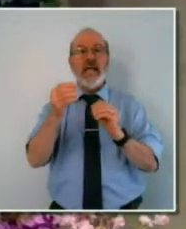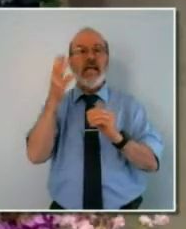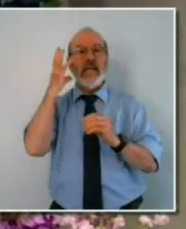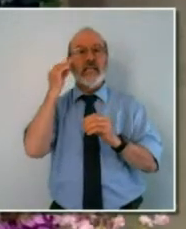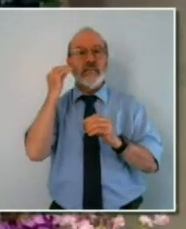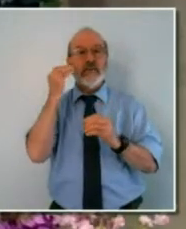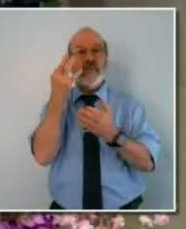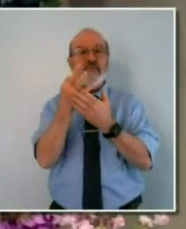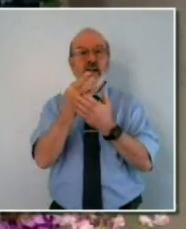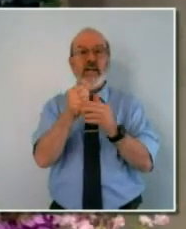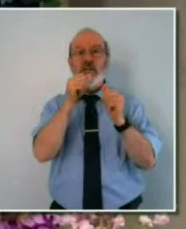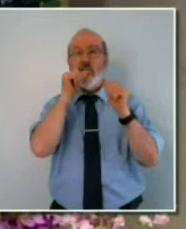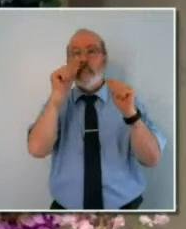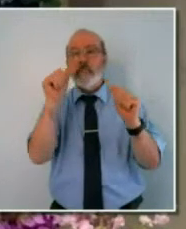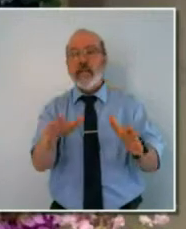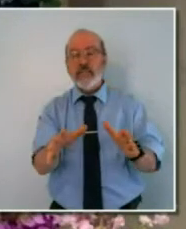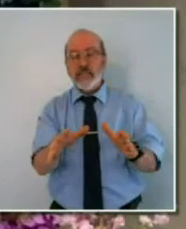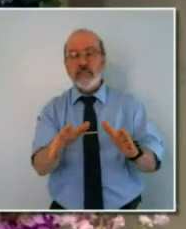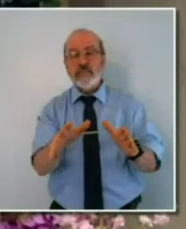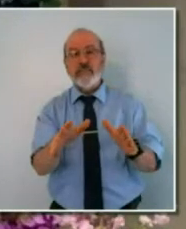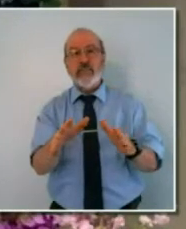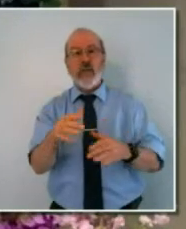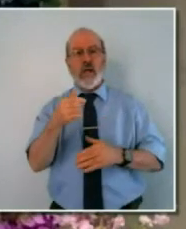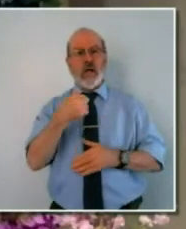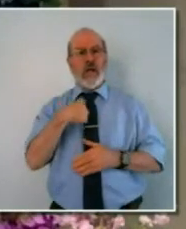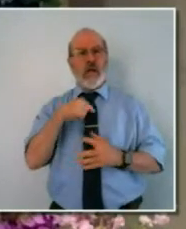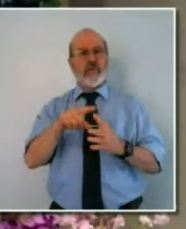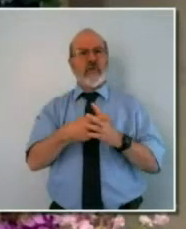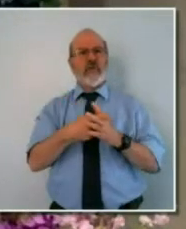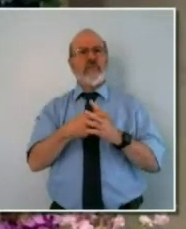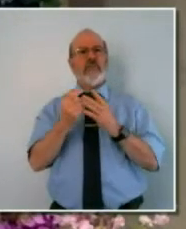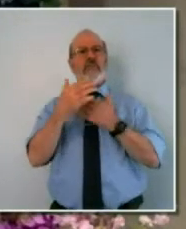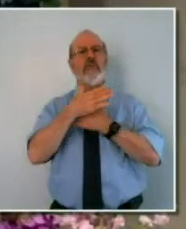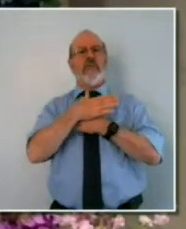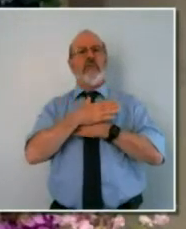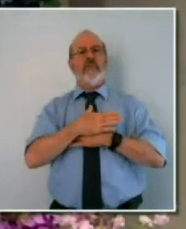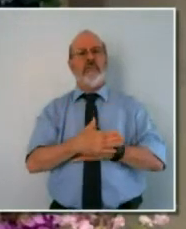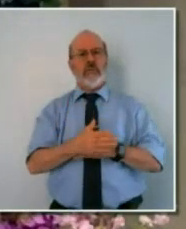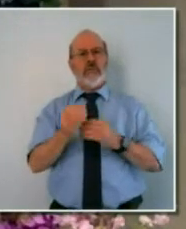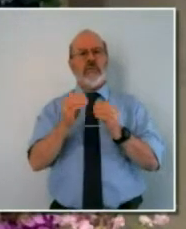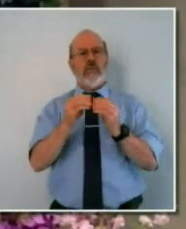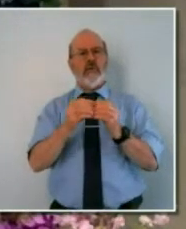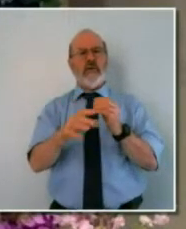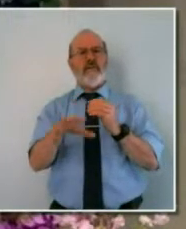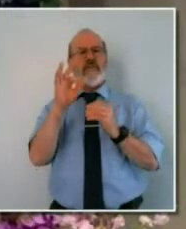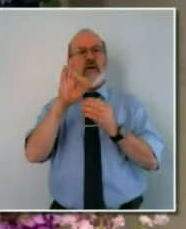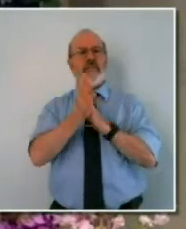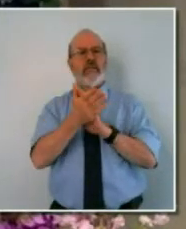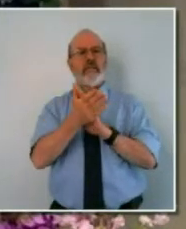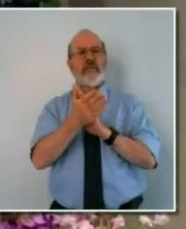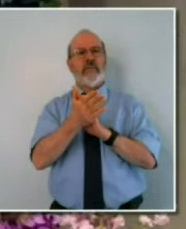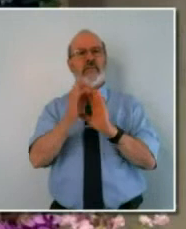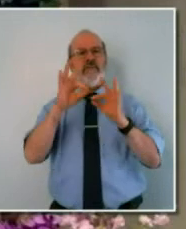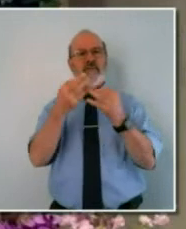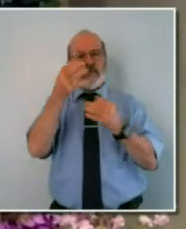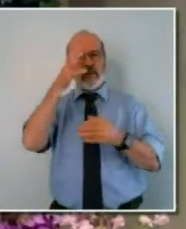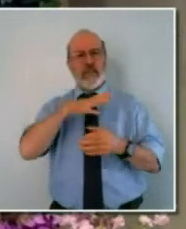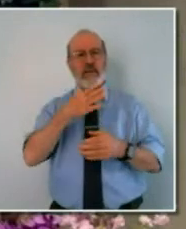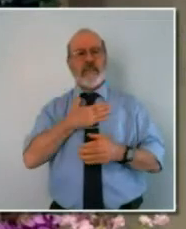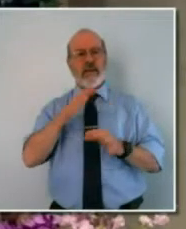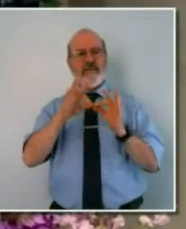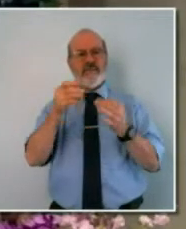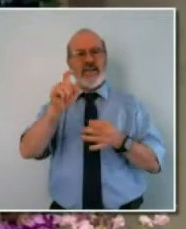financial blessings. I've begun to relax more and finally become the family man my family has